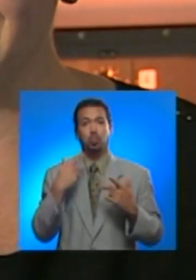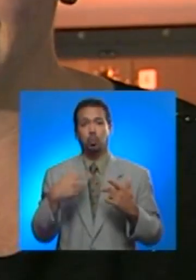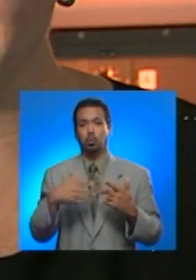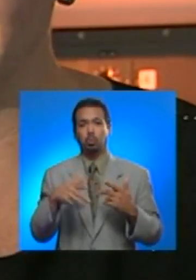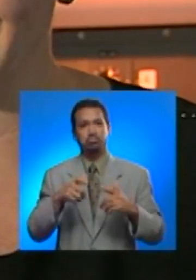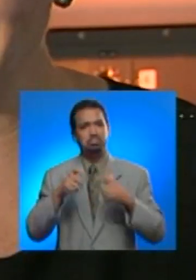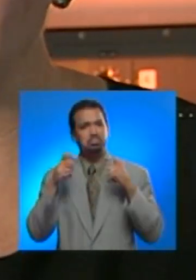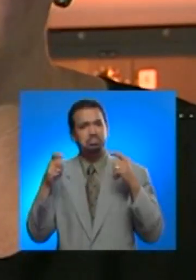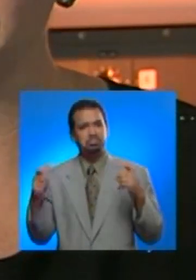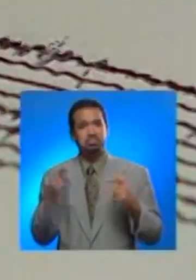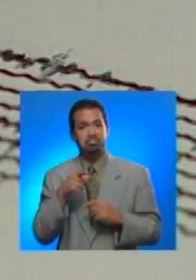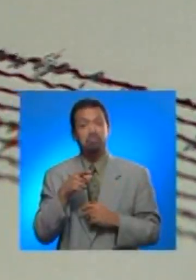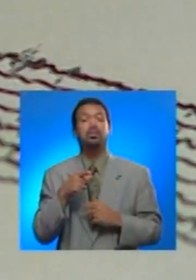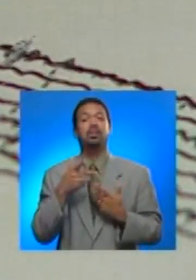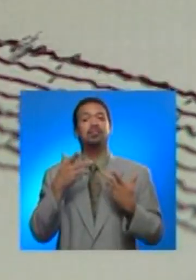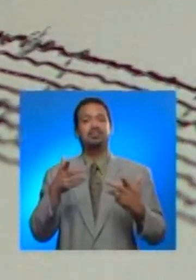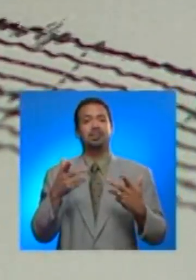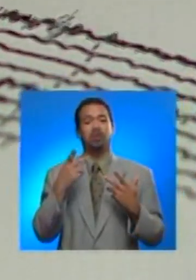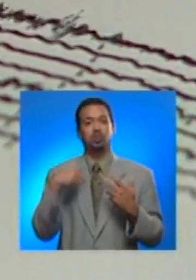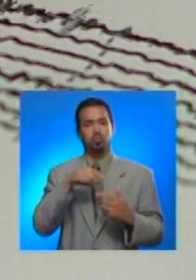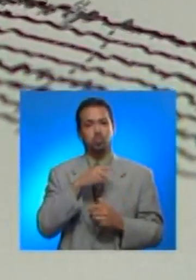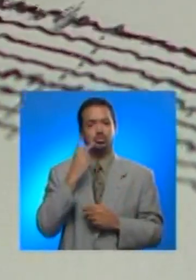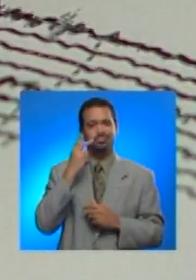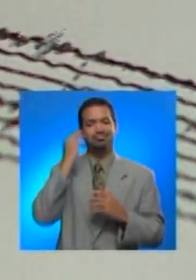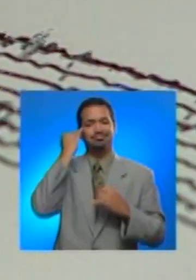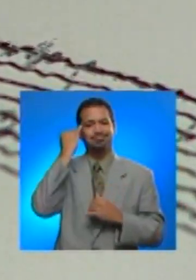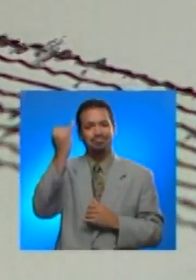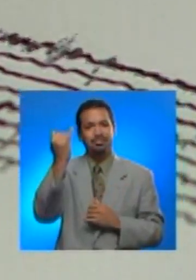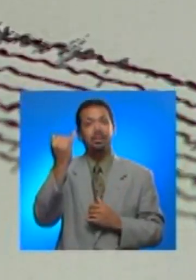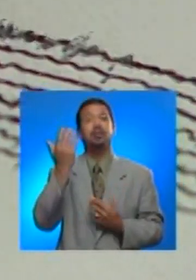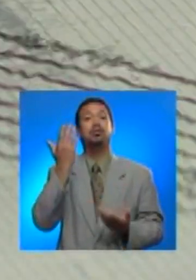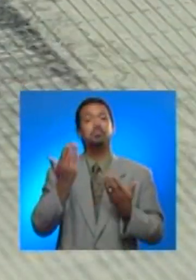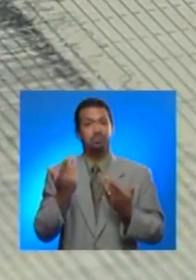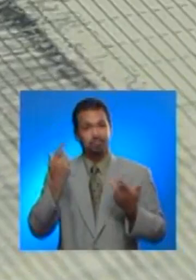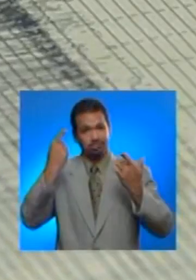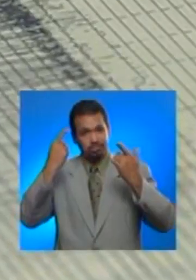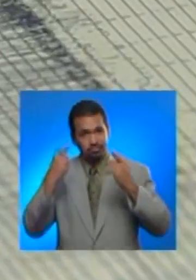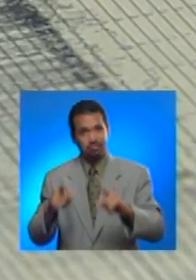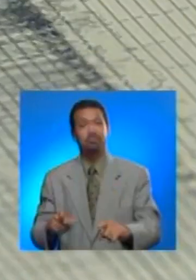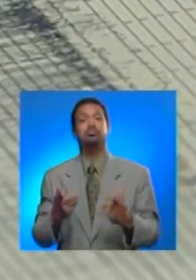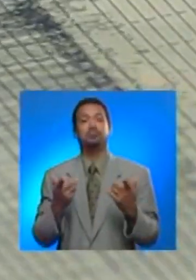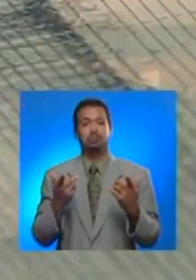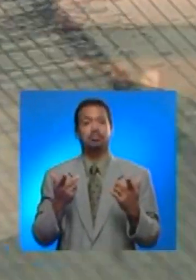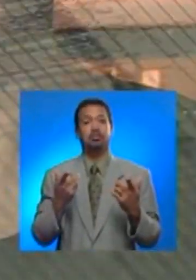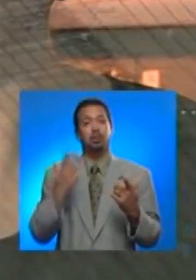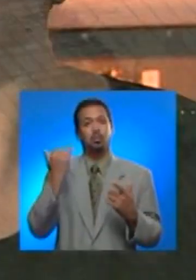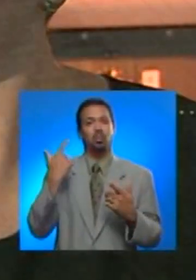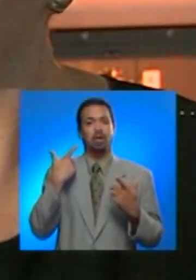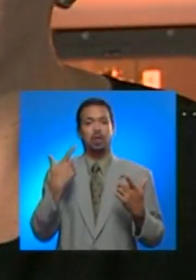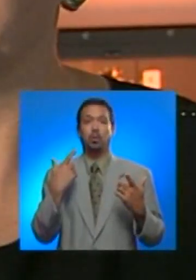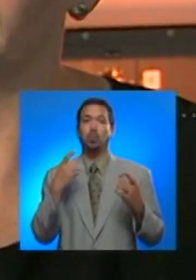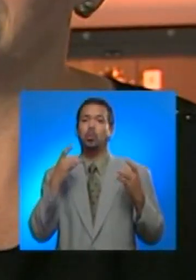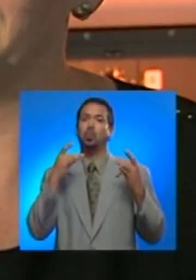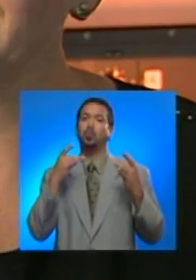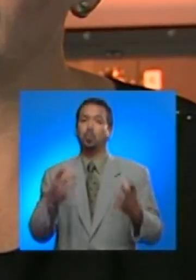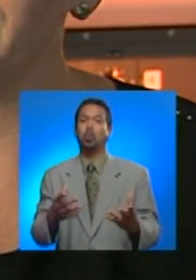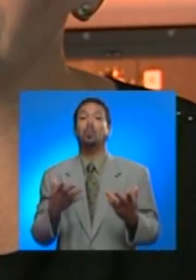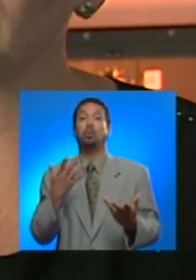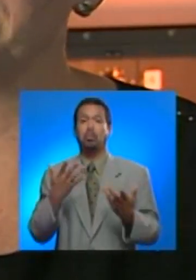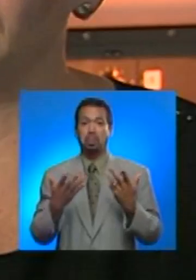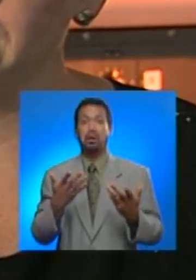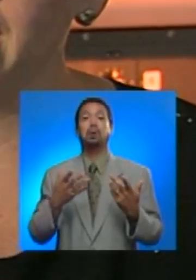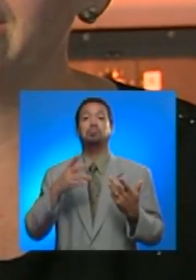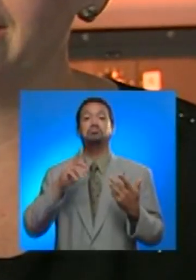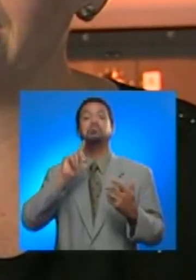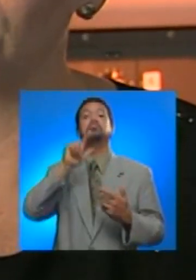high, then we can conclude it is a large event, possibly an event capable of generating a tsunami.